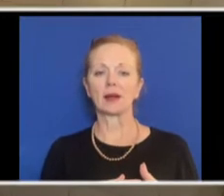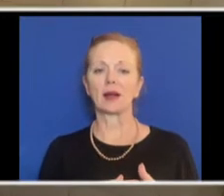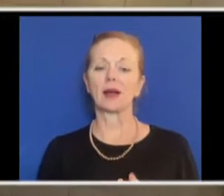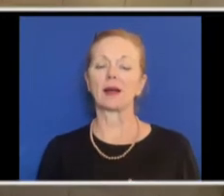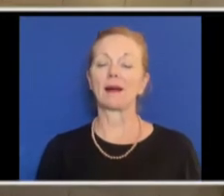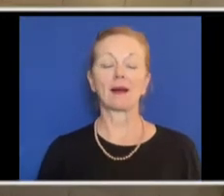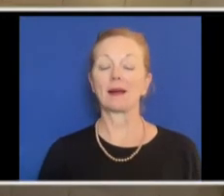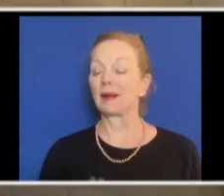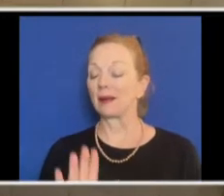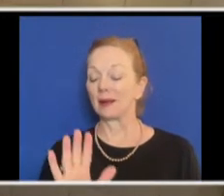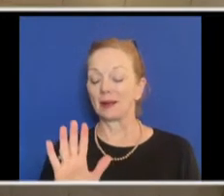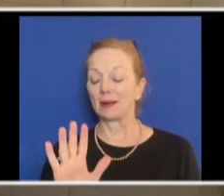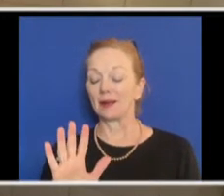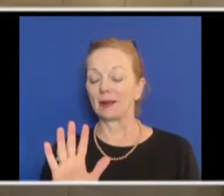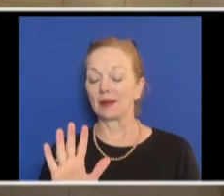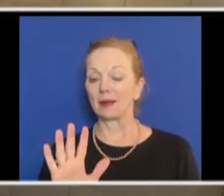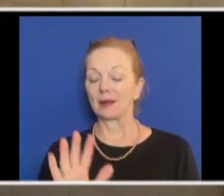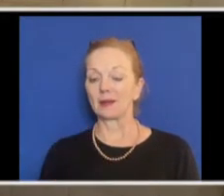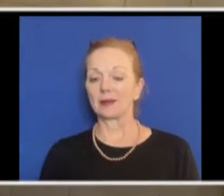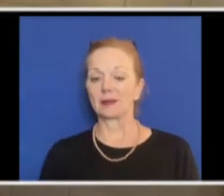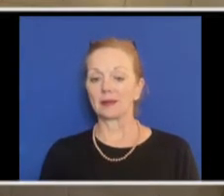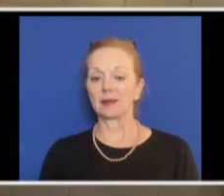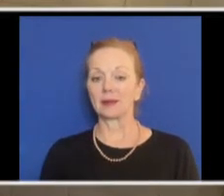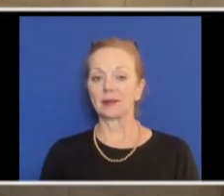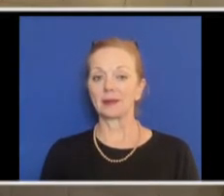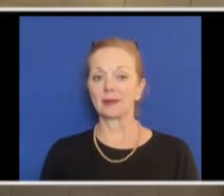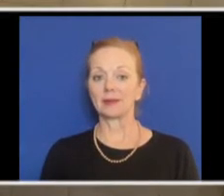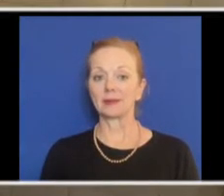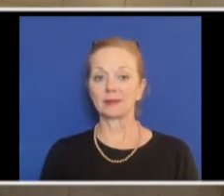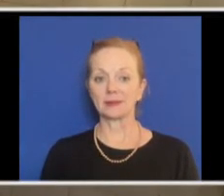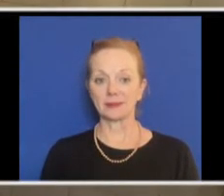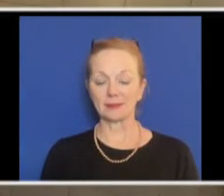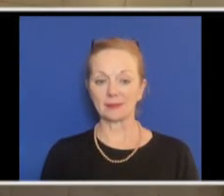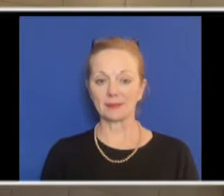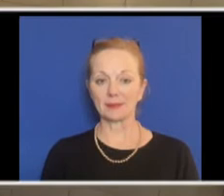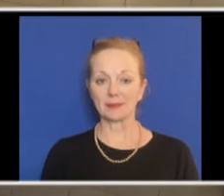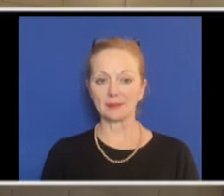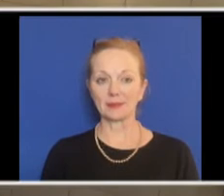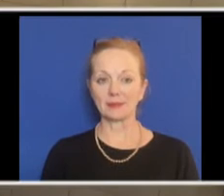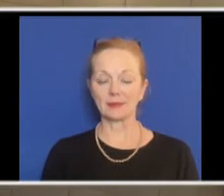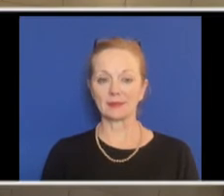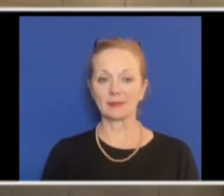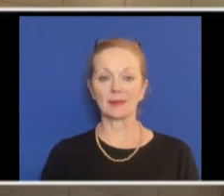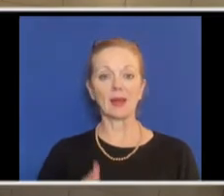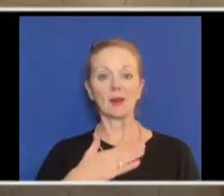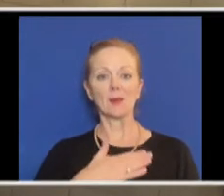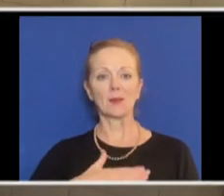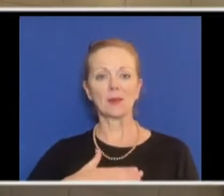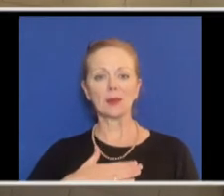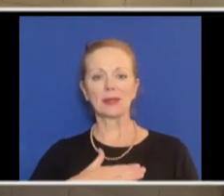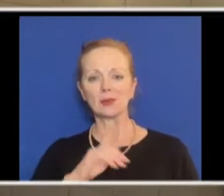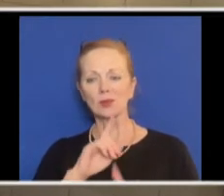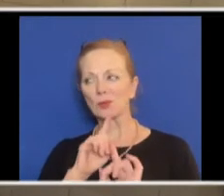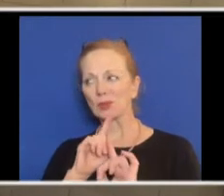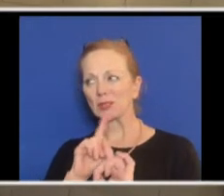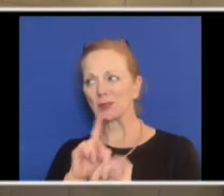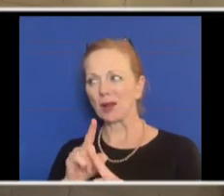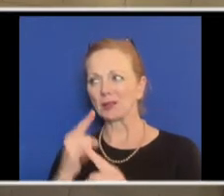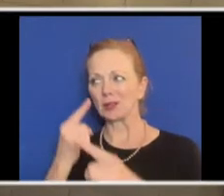you're right oh my God okay can you please respond to the appropriateness